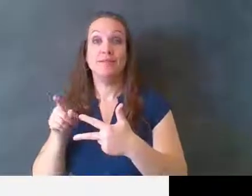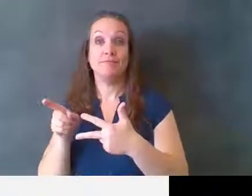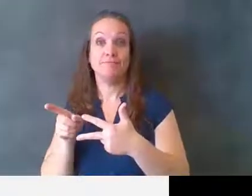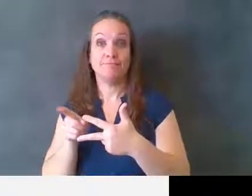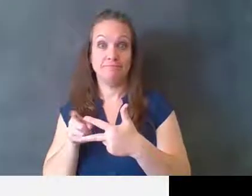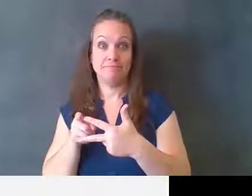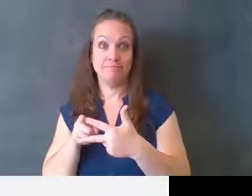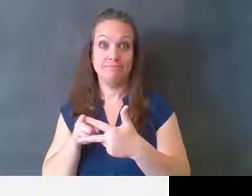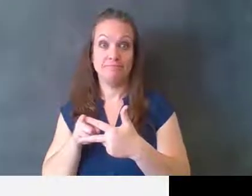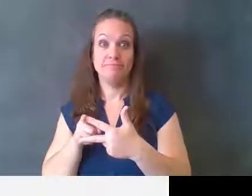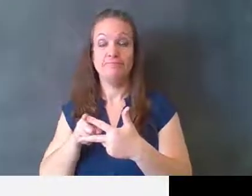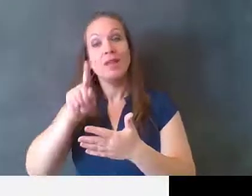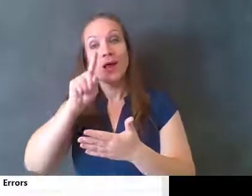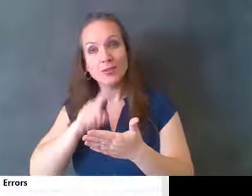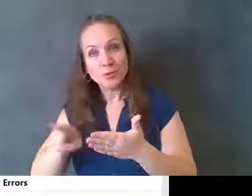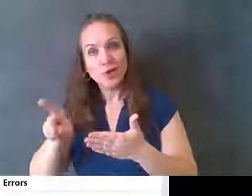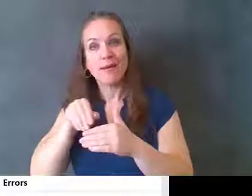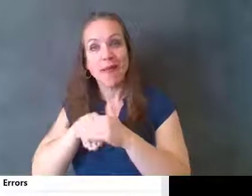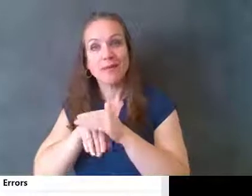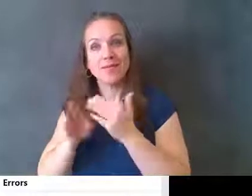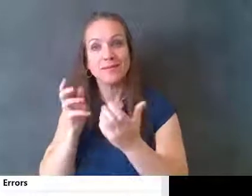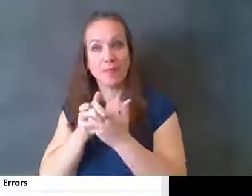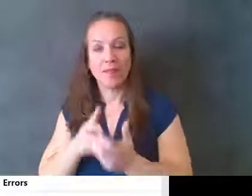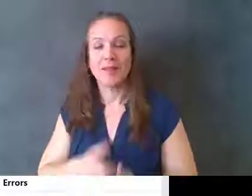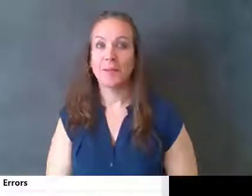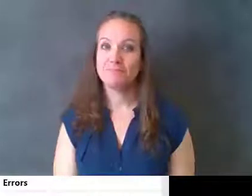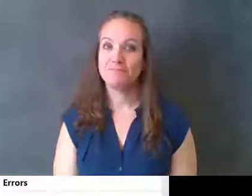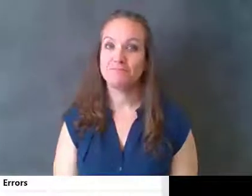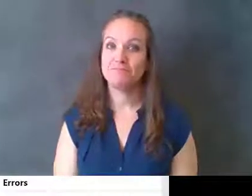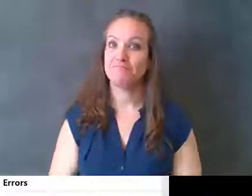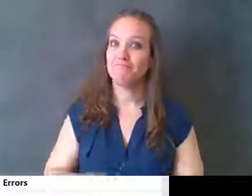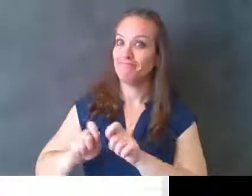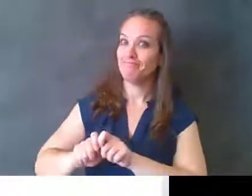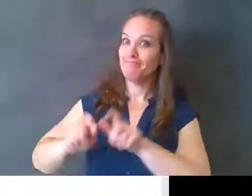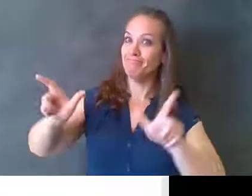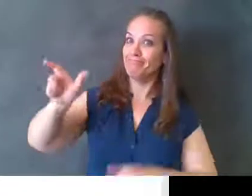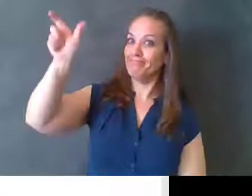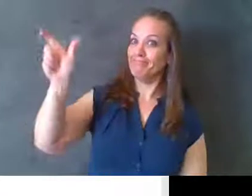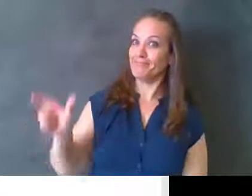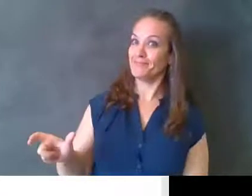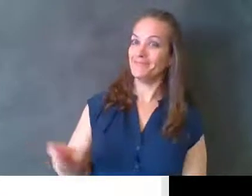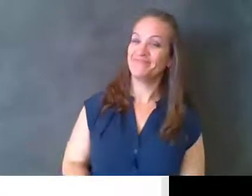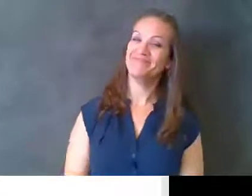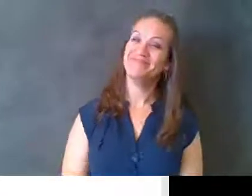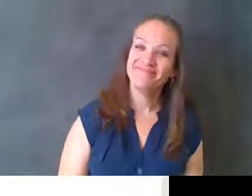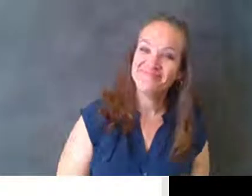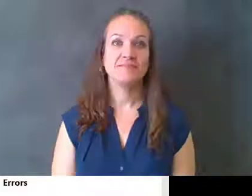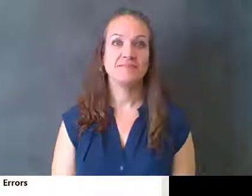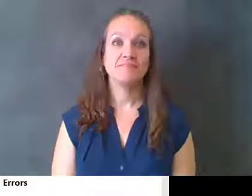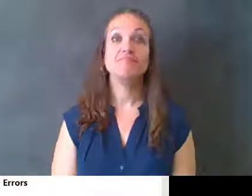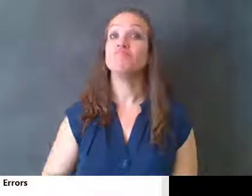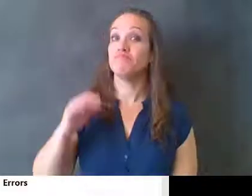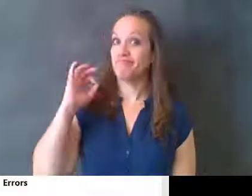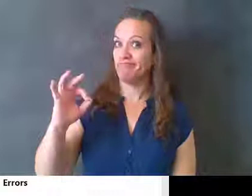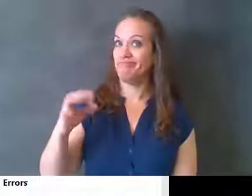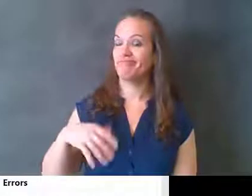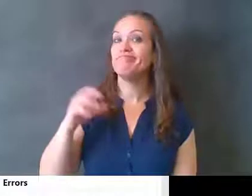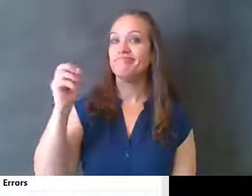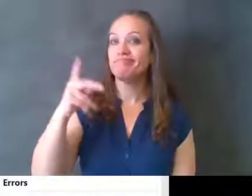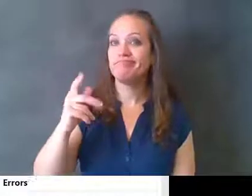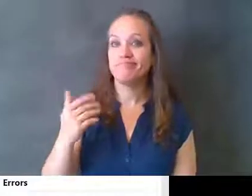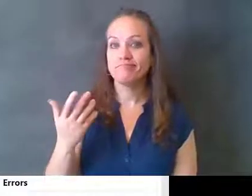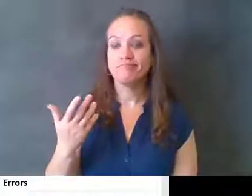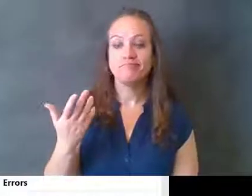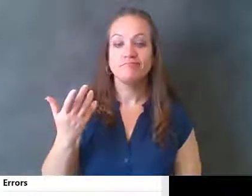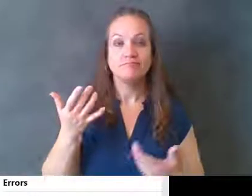the one that says Check Accessibility. And that opened up the accessibility checker. So that's the basics